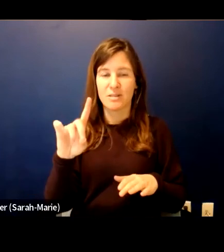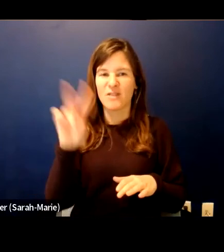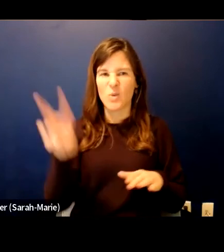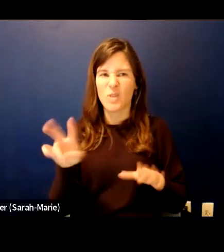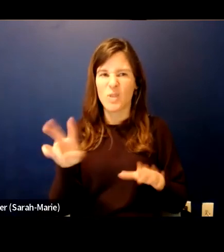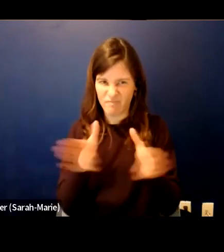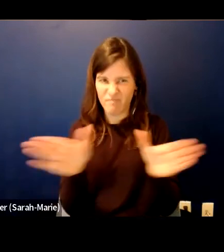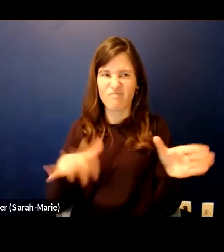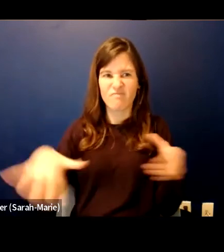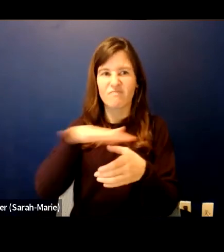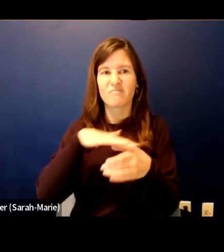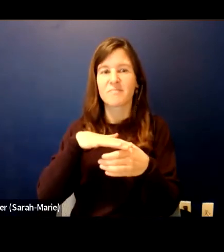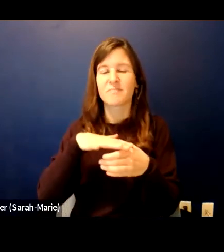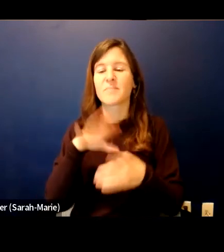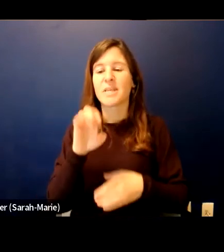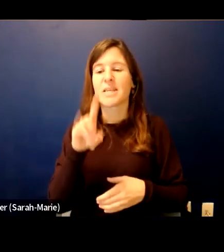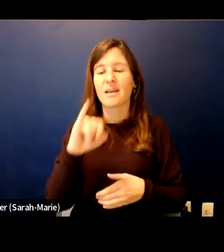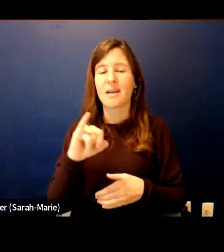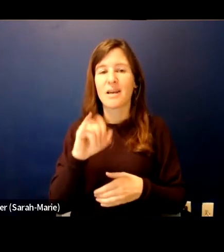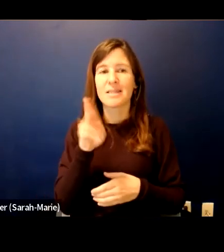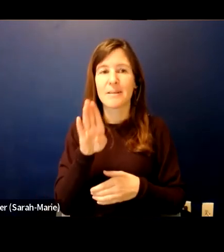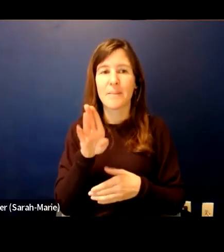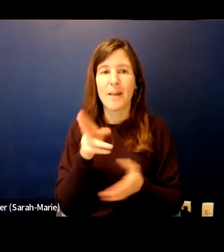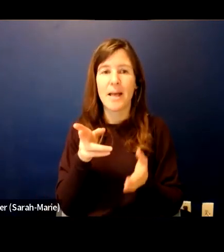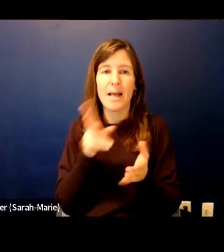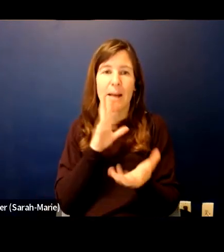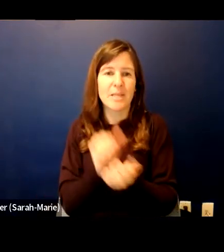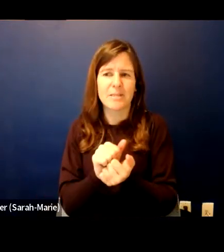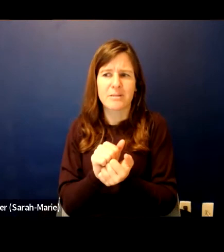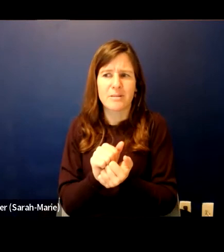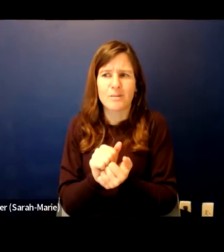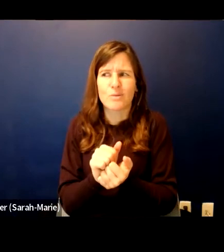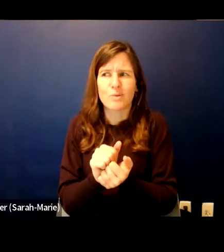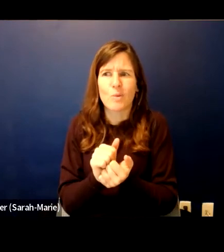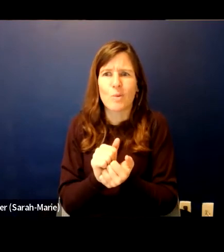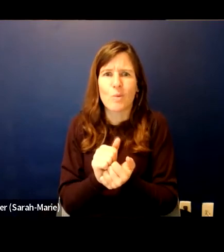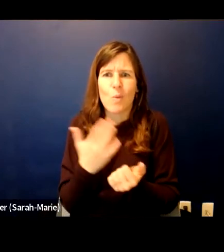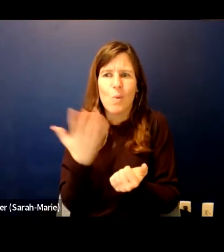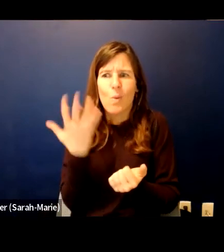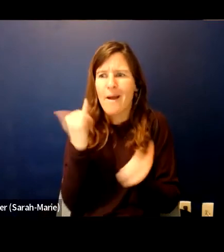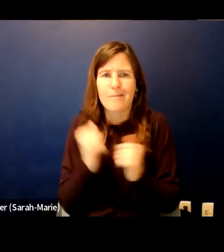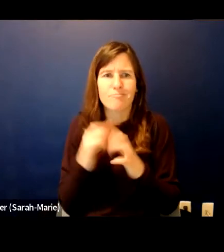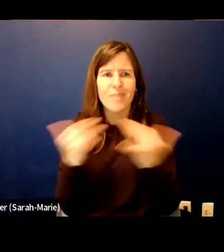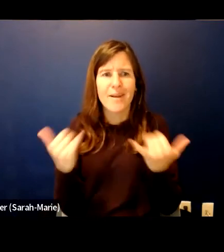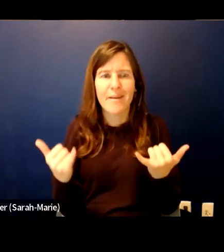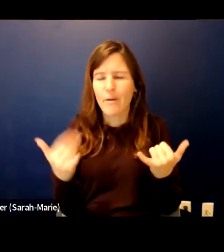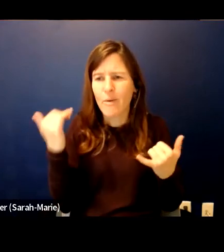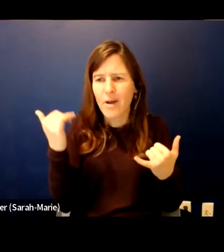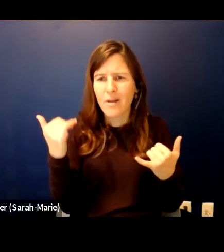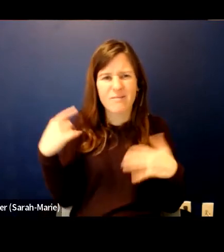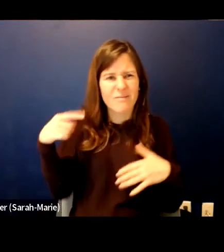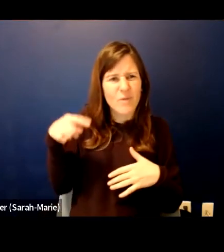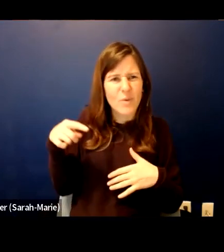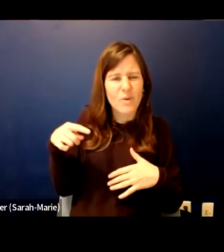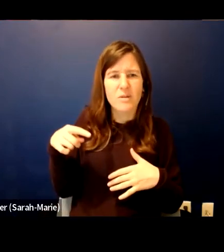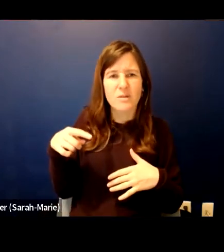So the EDI subcommittee, like why right now? Why do we have it right now? And why is it so prominent?